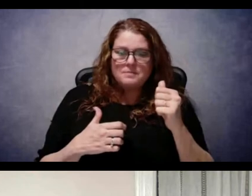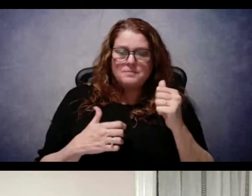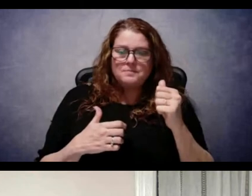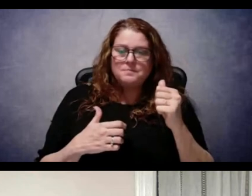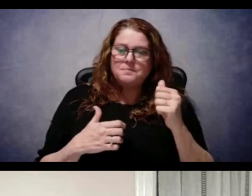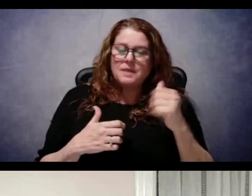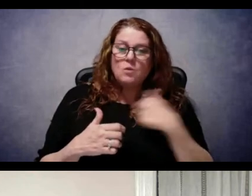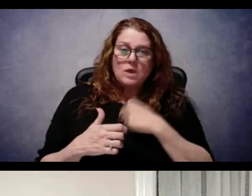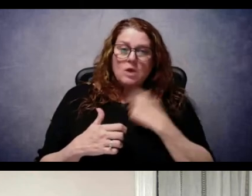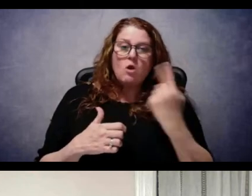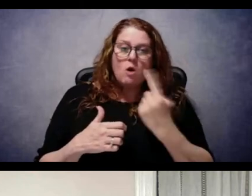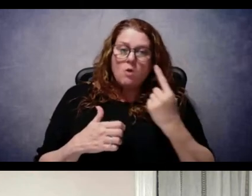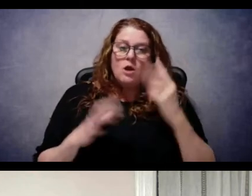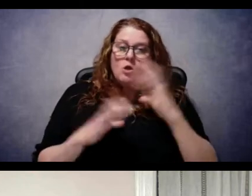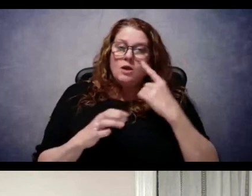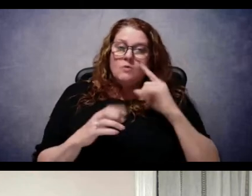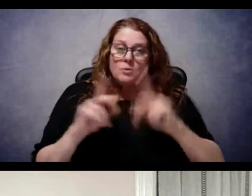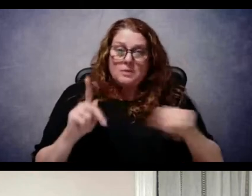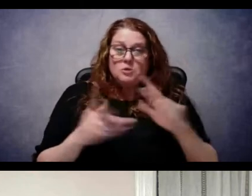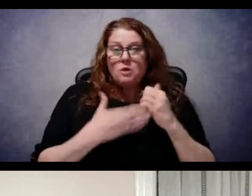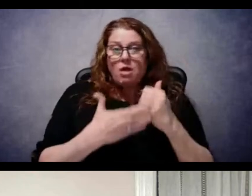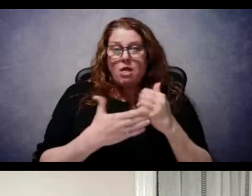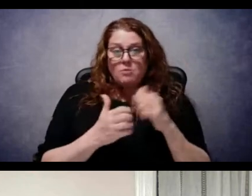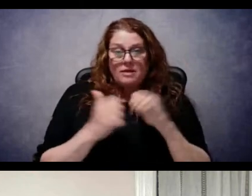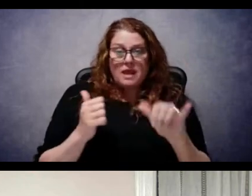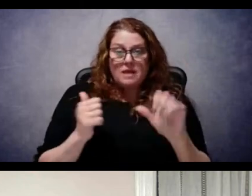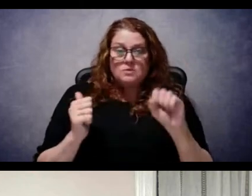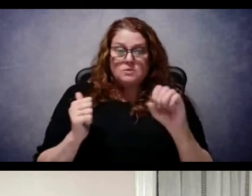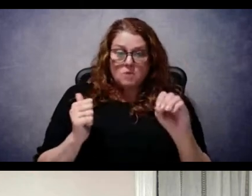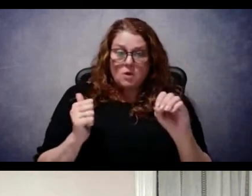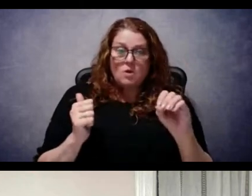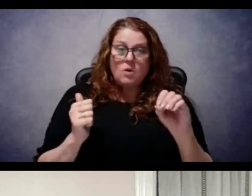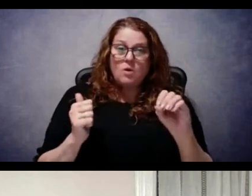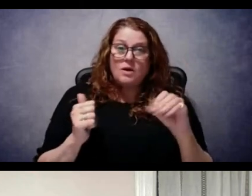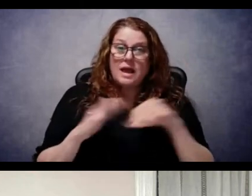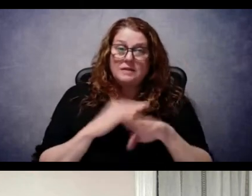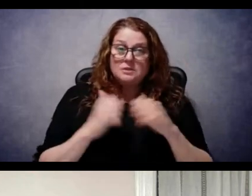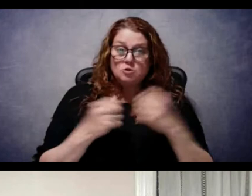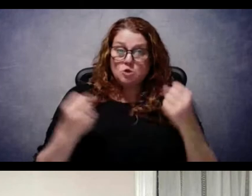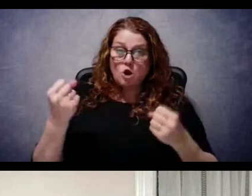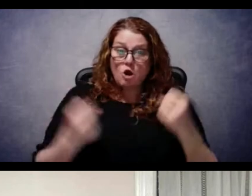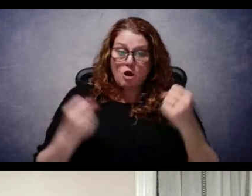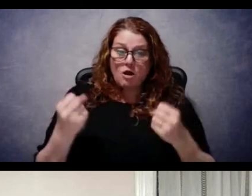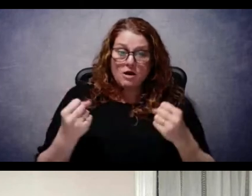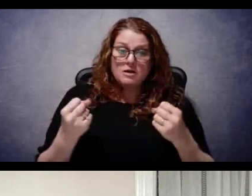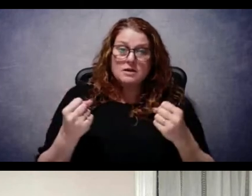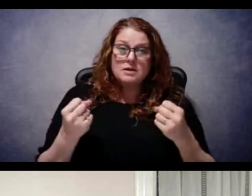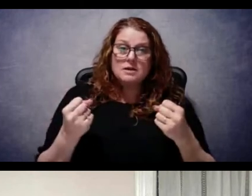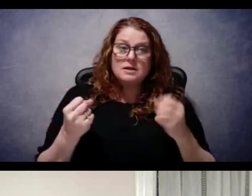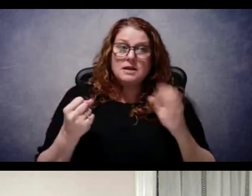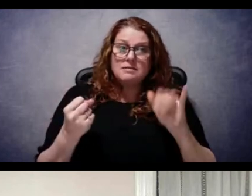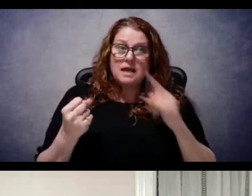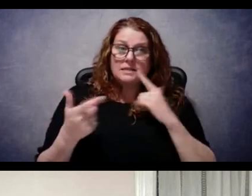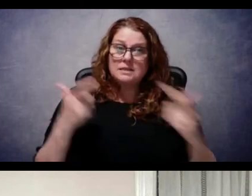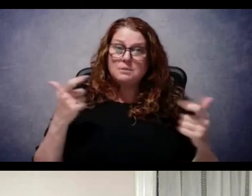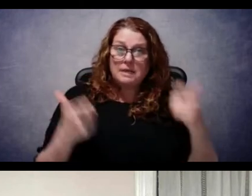And we're always looking for folks to help out with that. So if you have access to a car, that is the